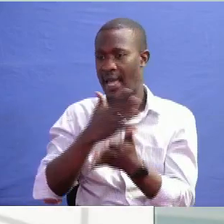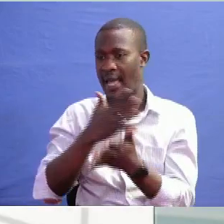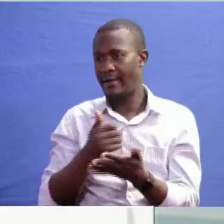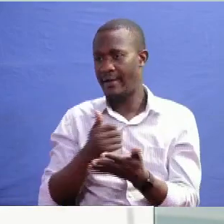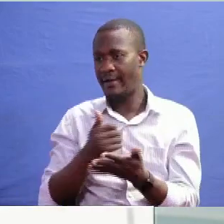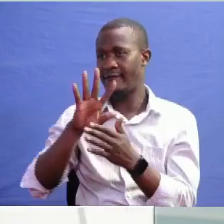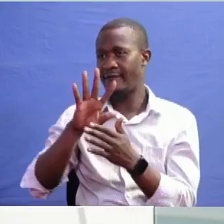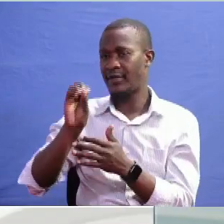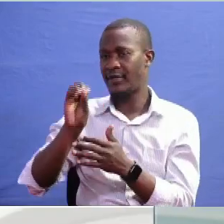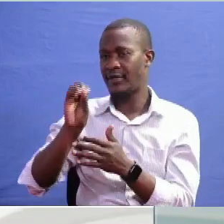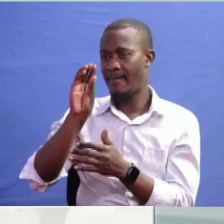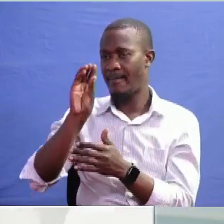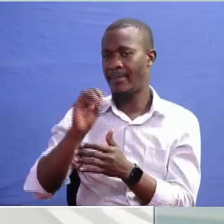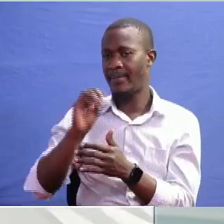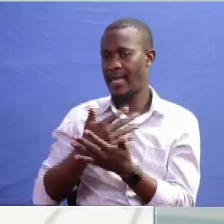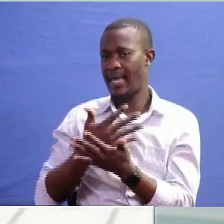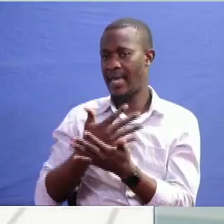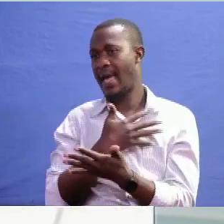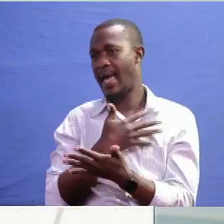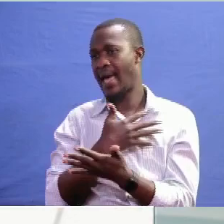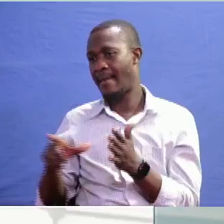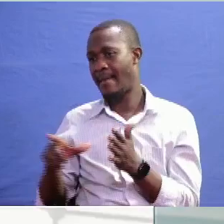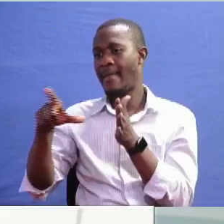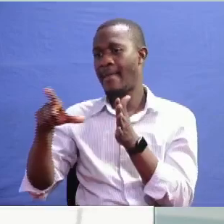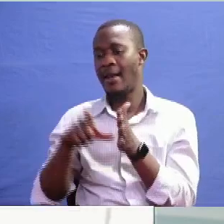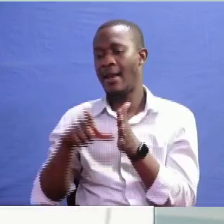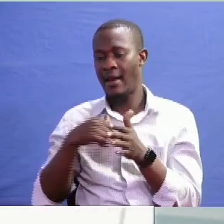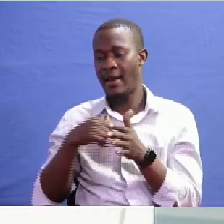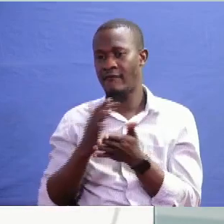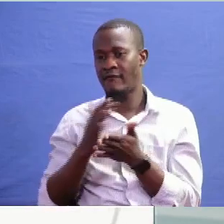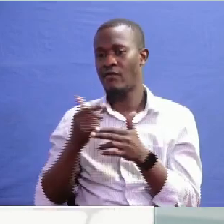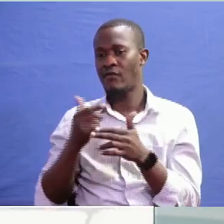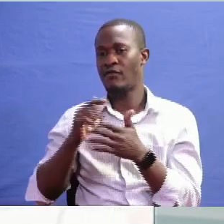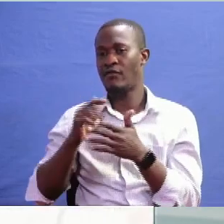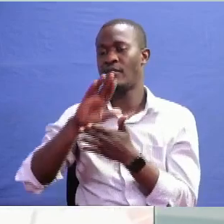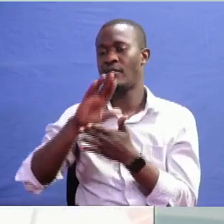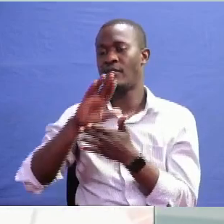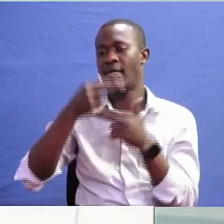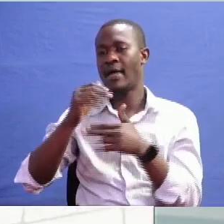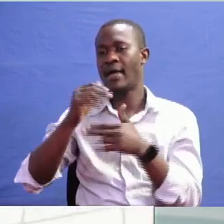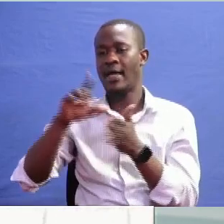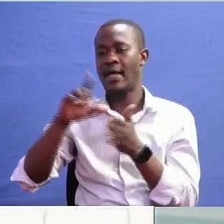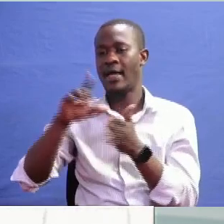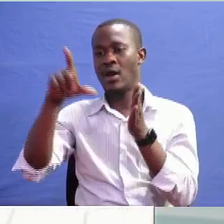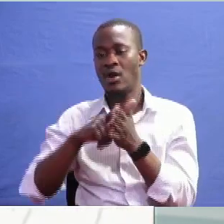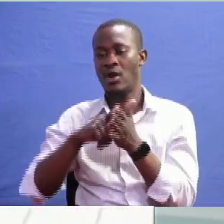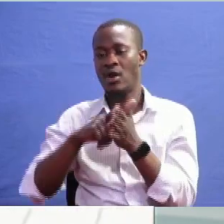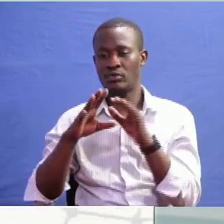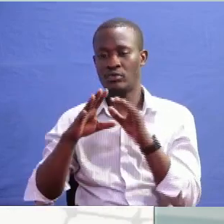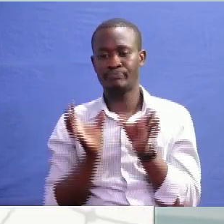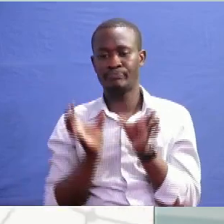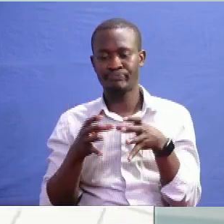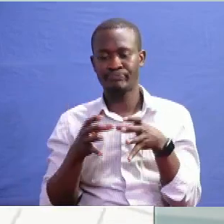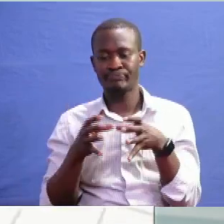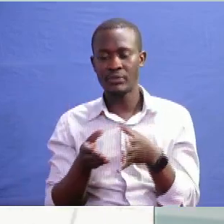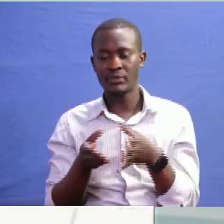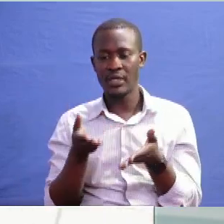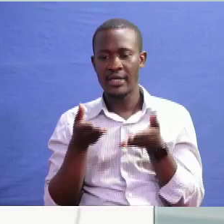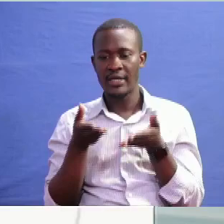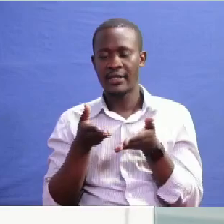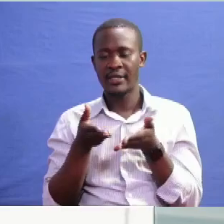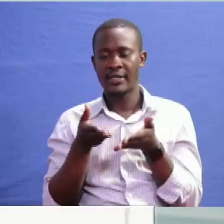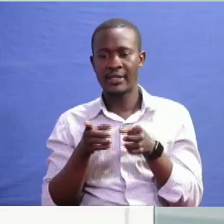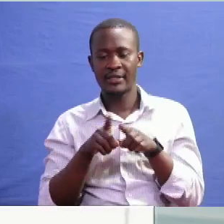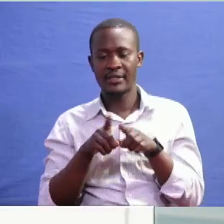is, the loan from the Higher Education Loan Board. Well, this still will apply